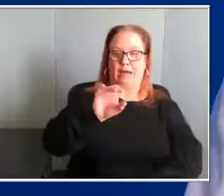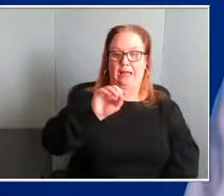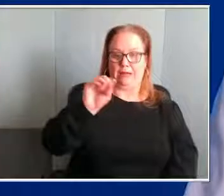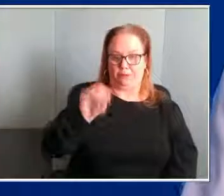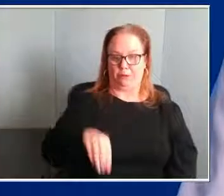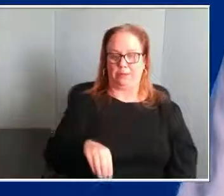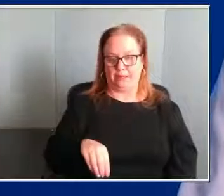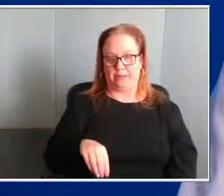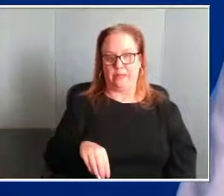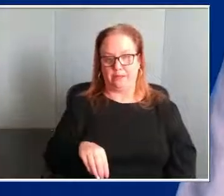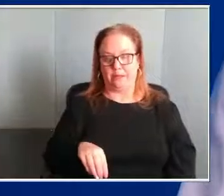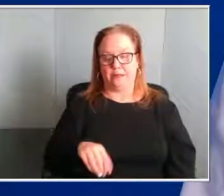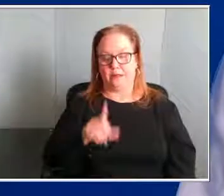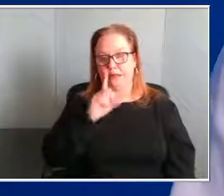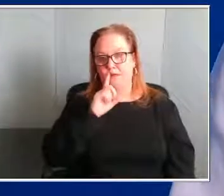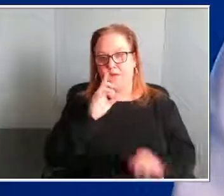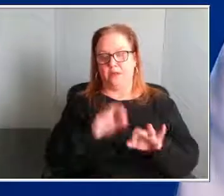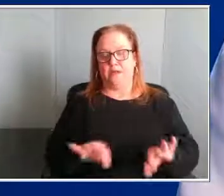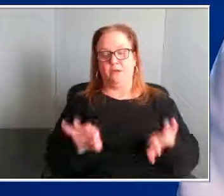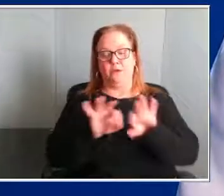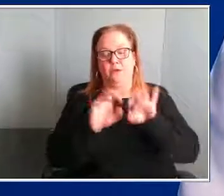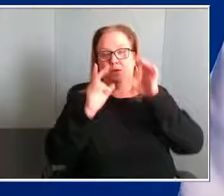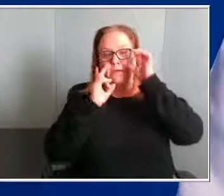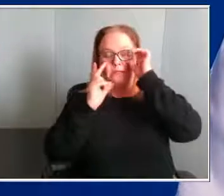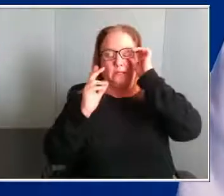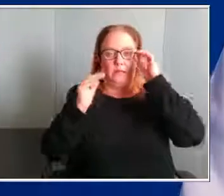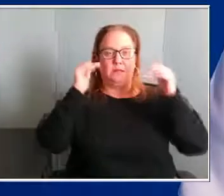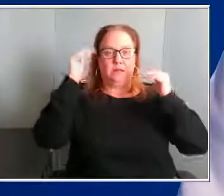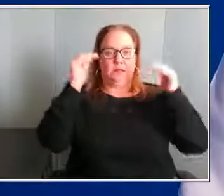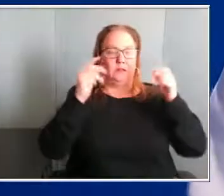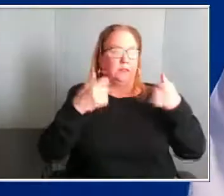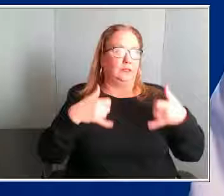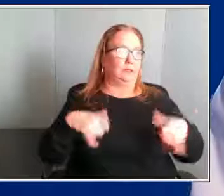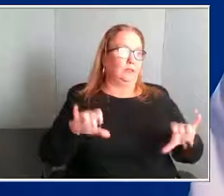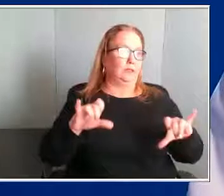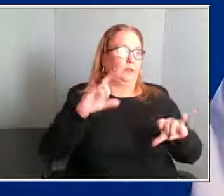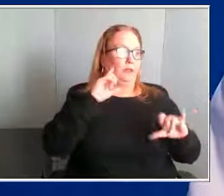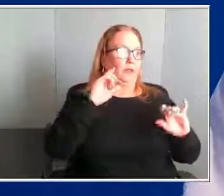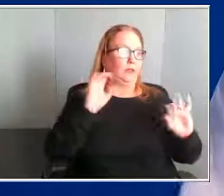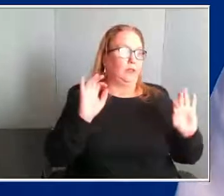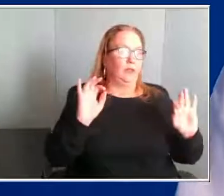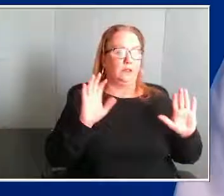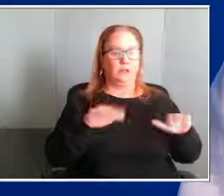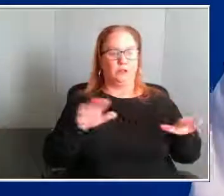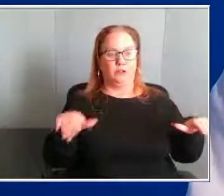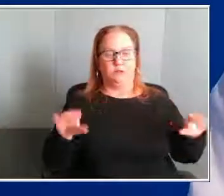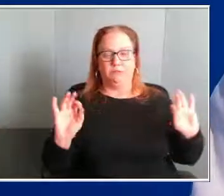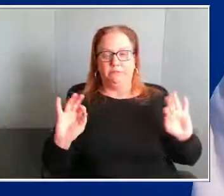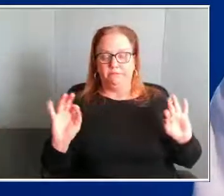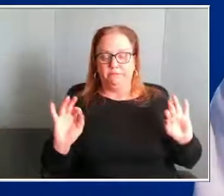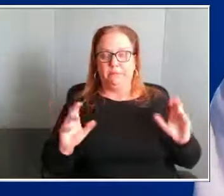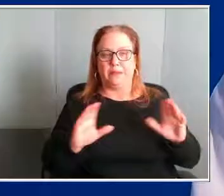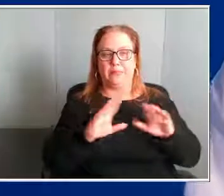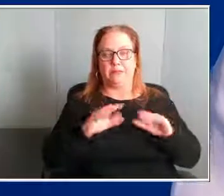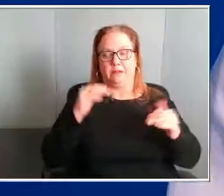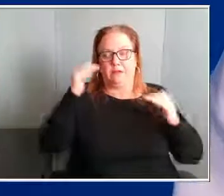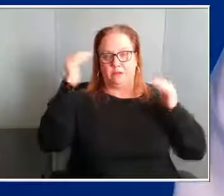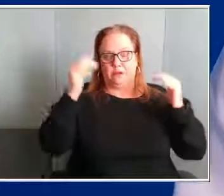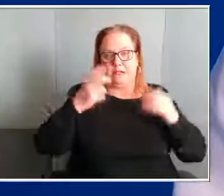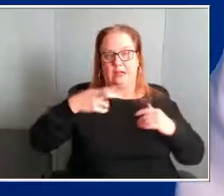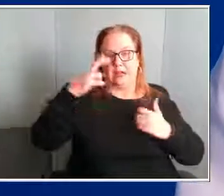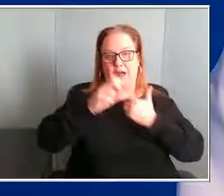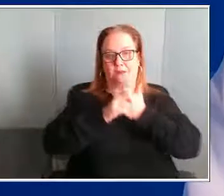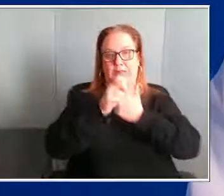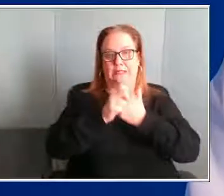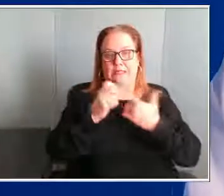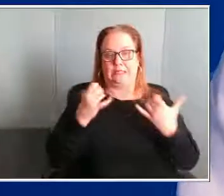important because we see adults, people still continue to think it's just children, but it's not. It's those adults at highest risk. Today will